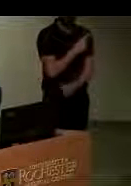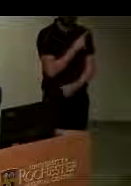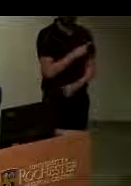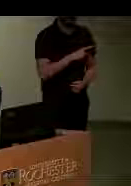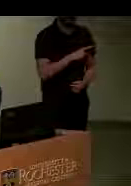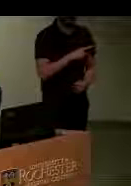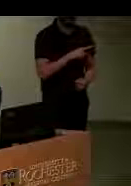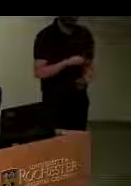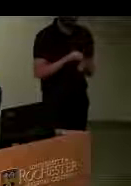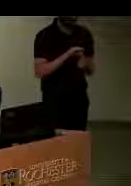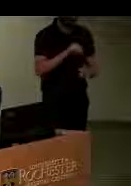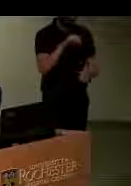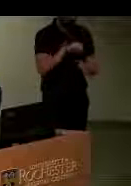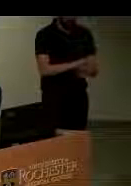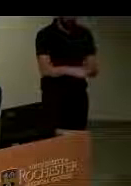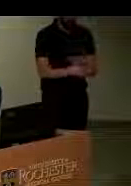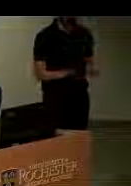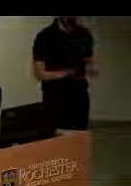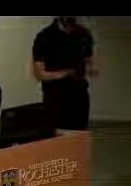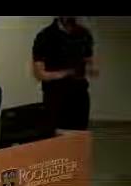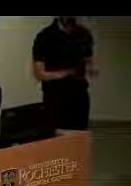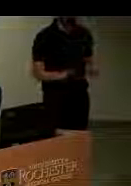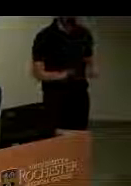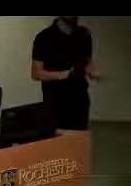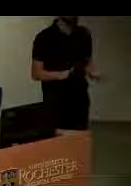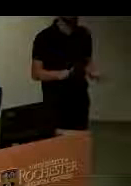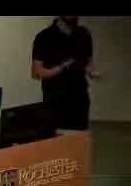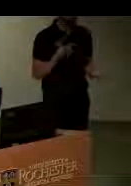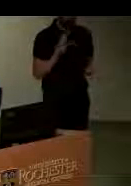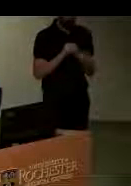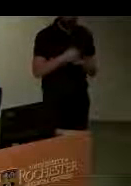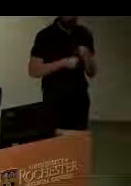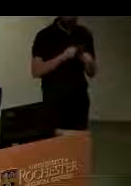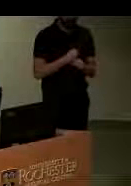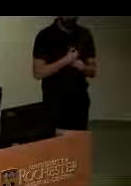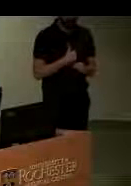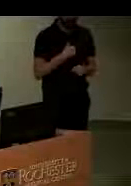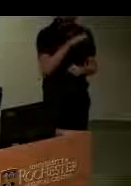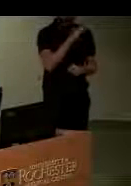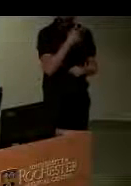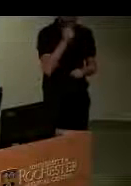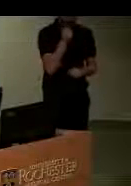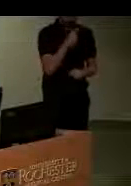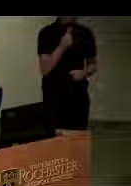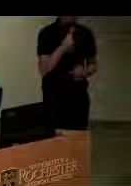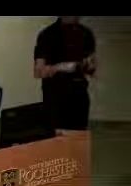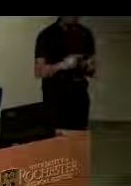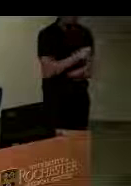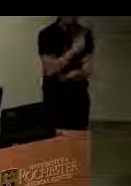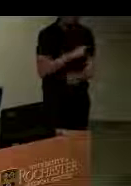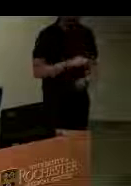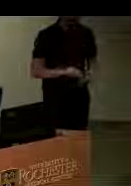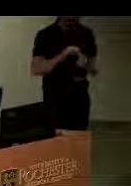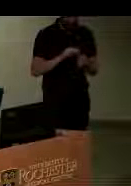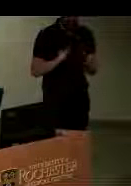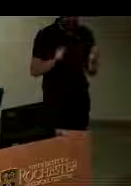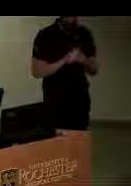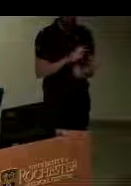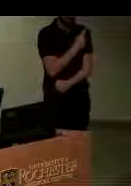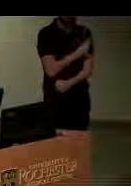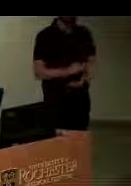in the patient's room. And for all those 3 years, I never saw anybody discuss the patient except in the presence of the